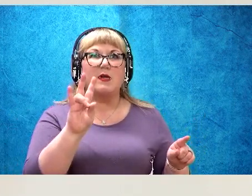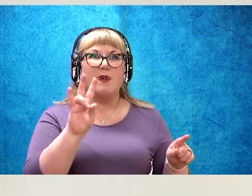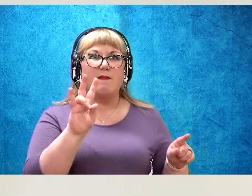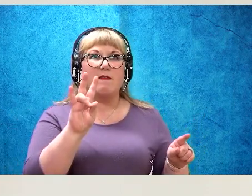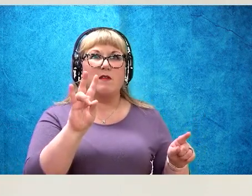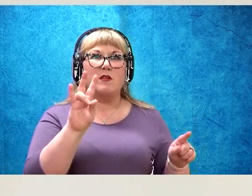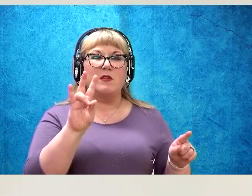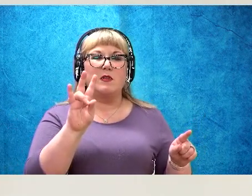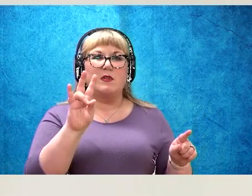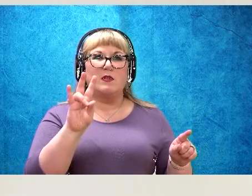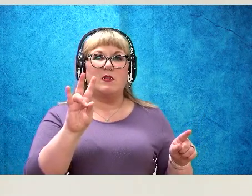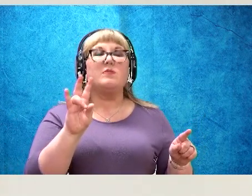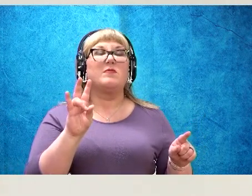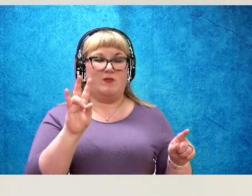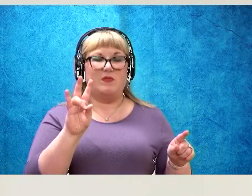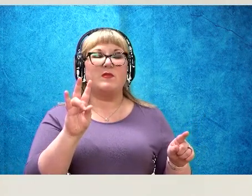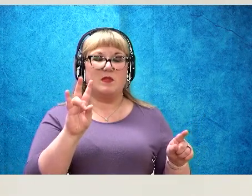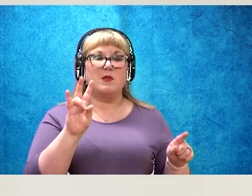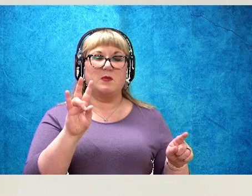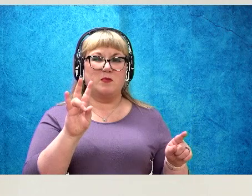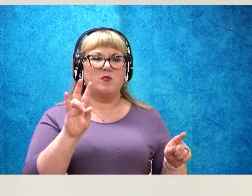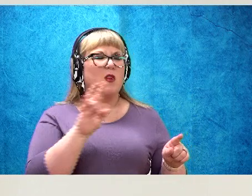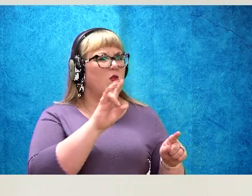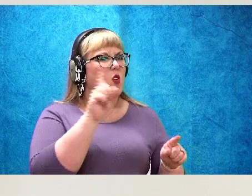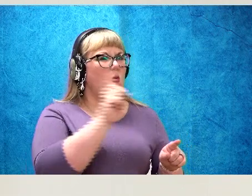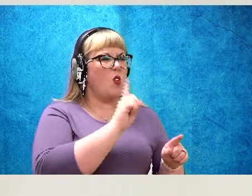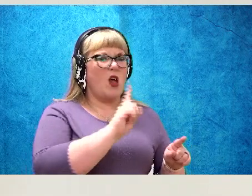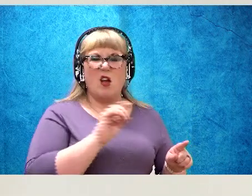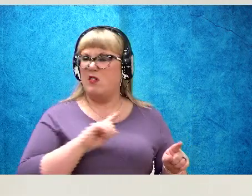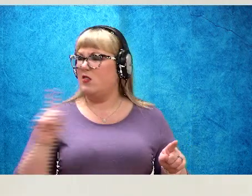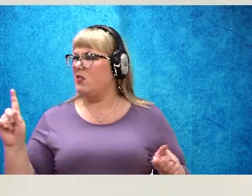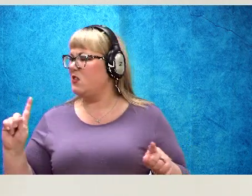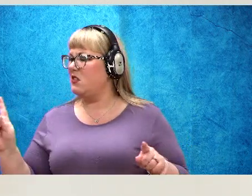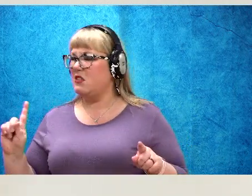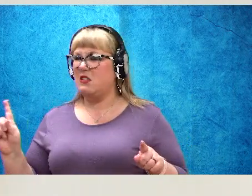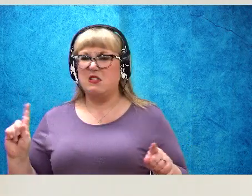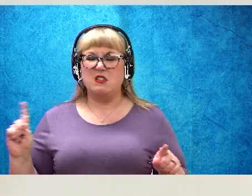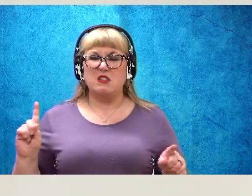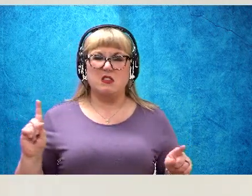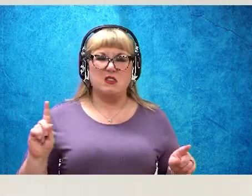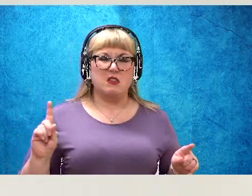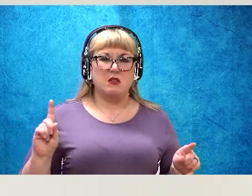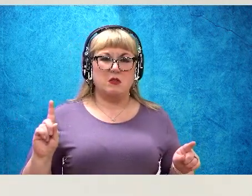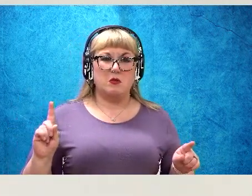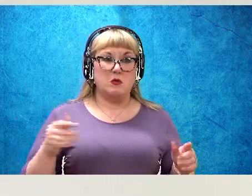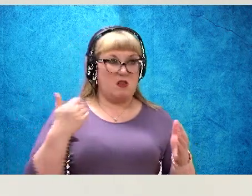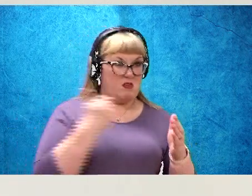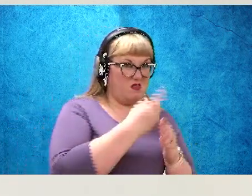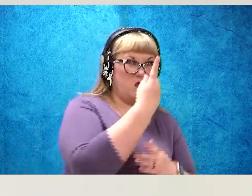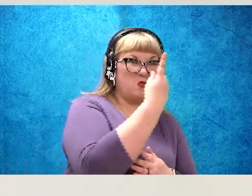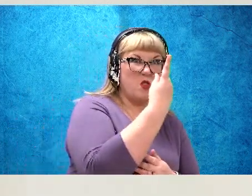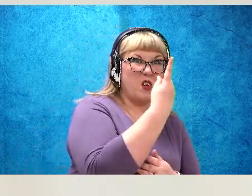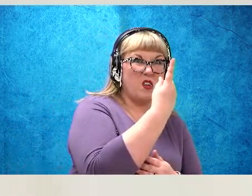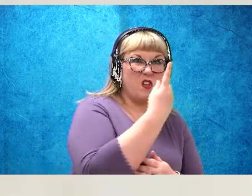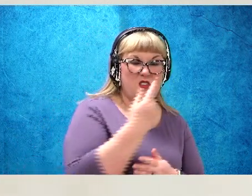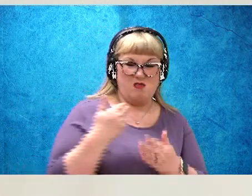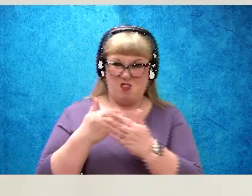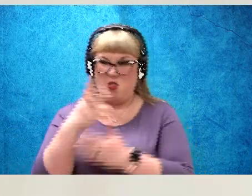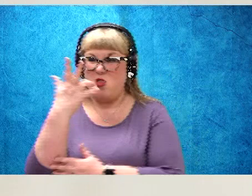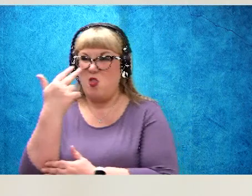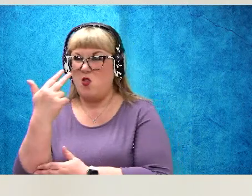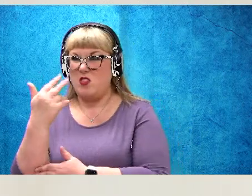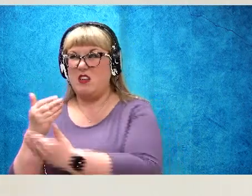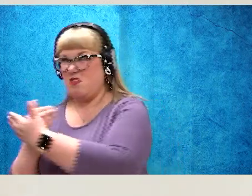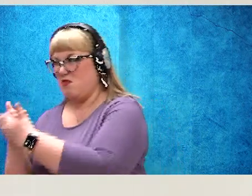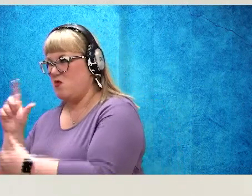is number 7. That's right. Where will I put number 7? Will it be near 1, near 13, near